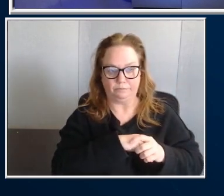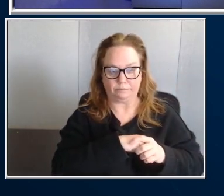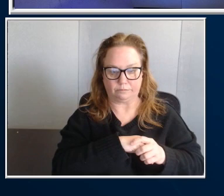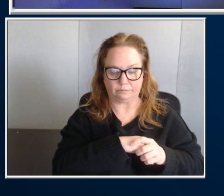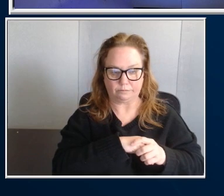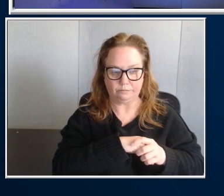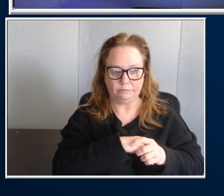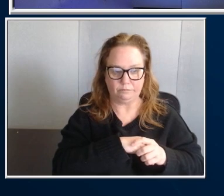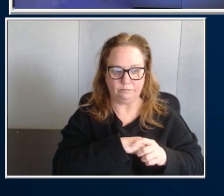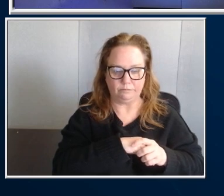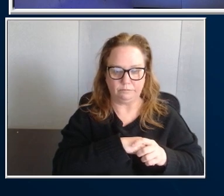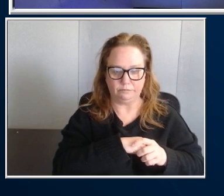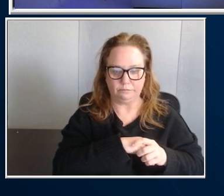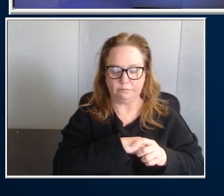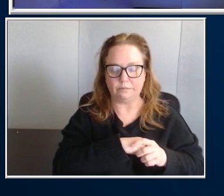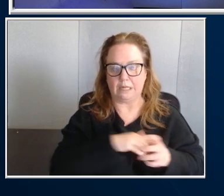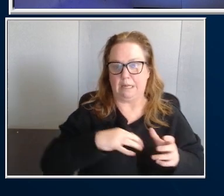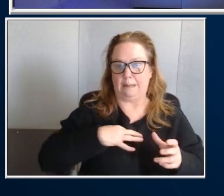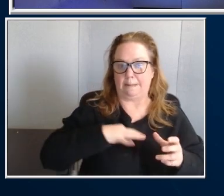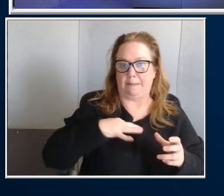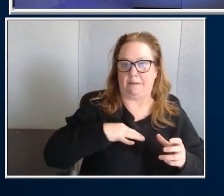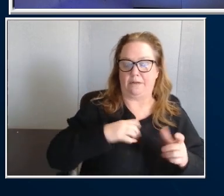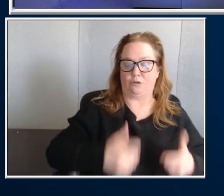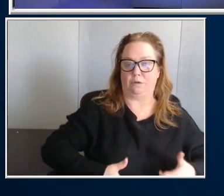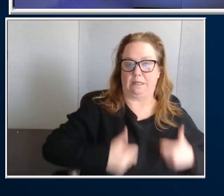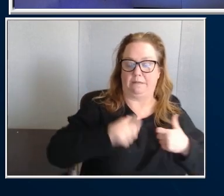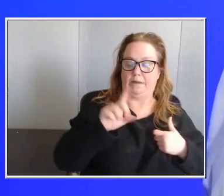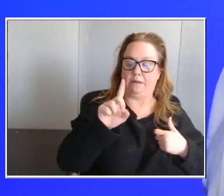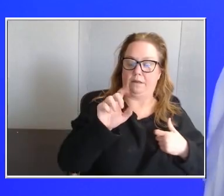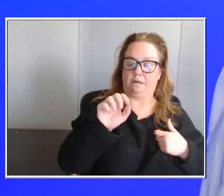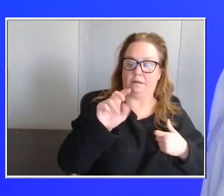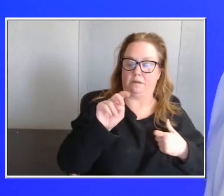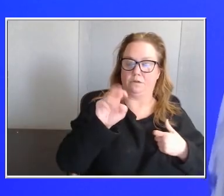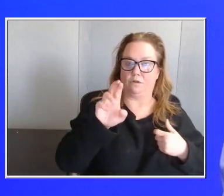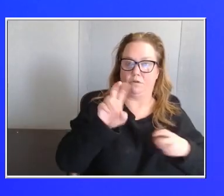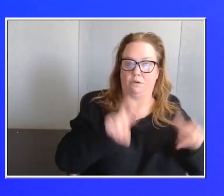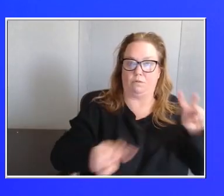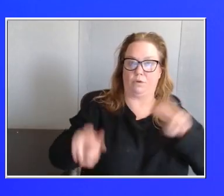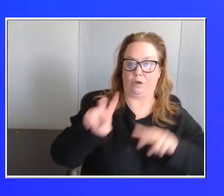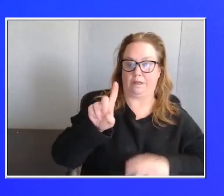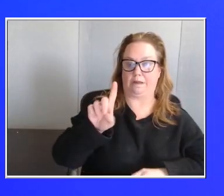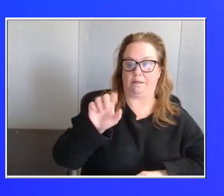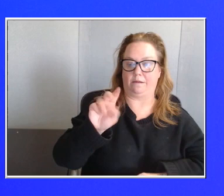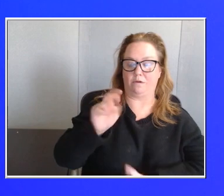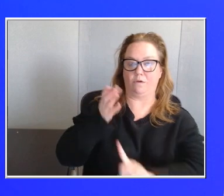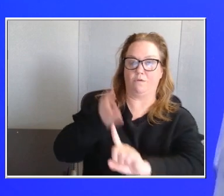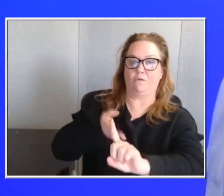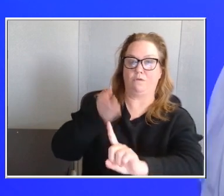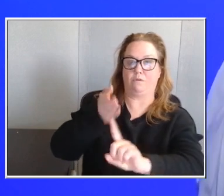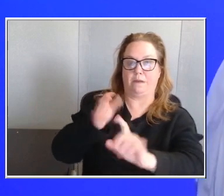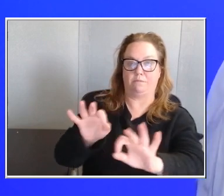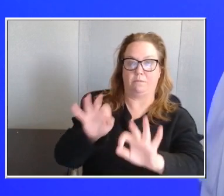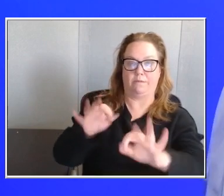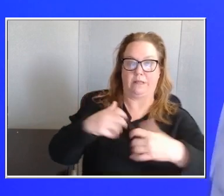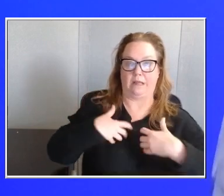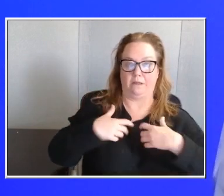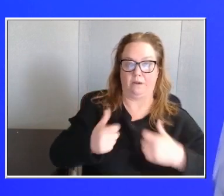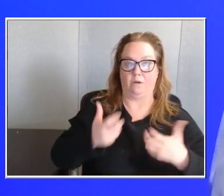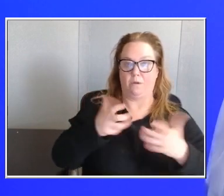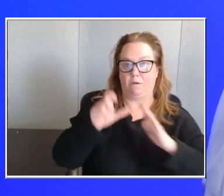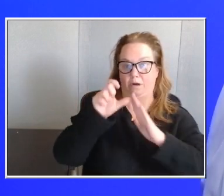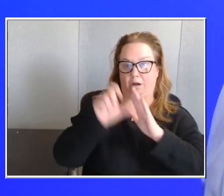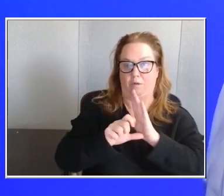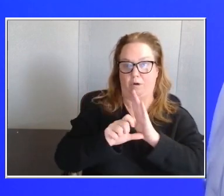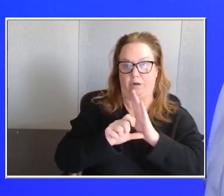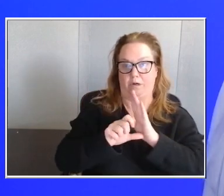I think the advantage to a living donor is obviously we're going to look at the donor and make sure that they're perfectly healthy. We don't want to operate on someone